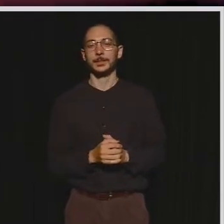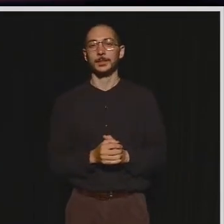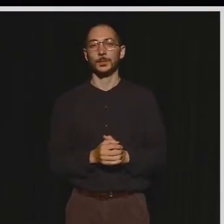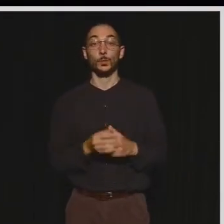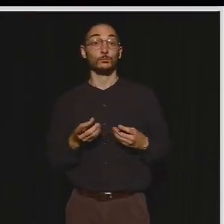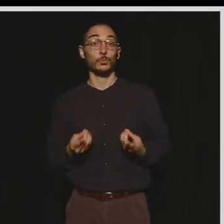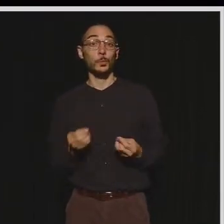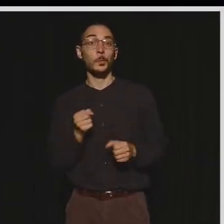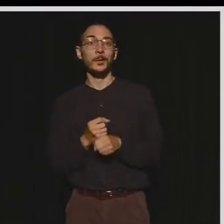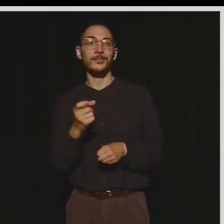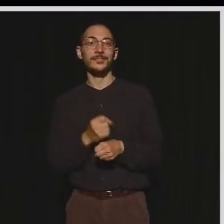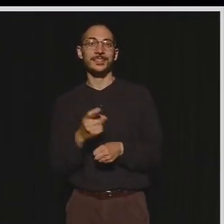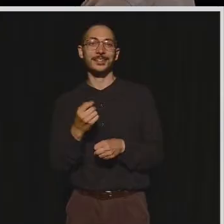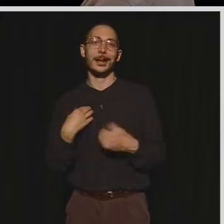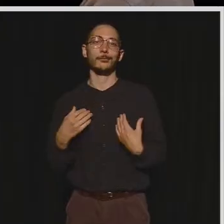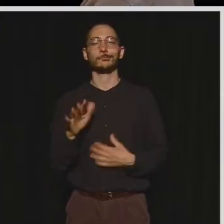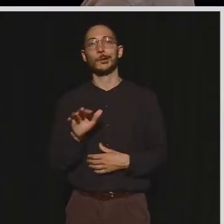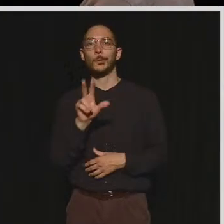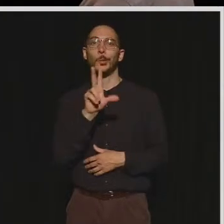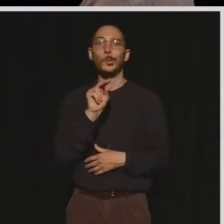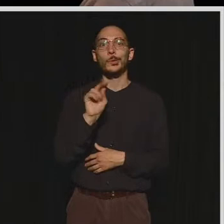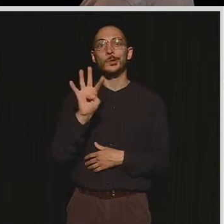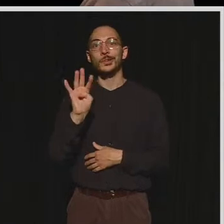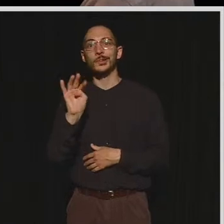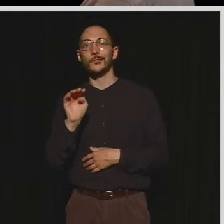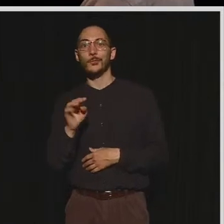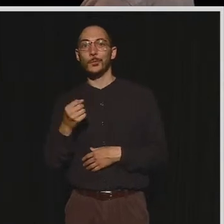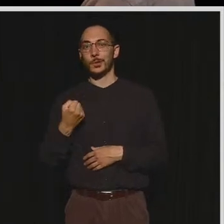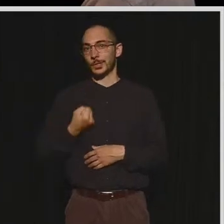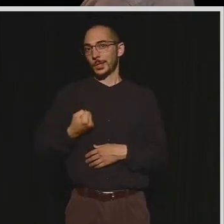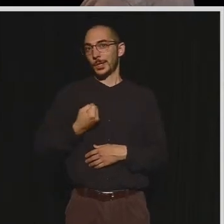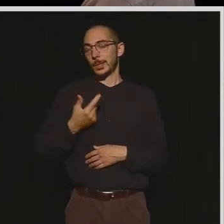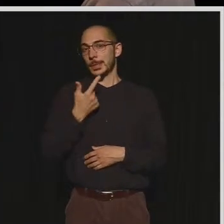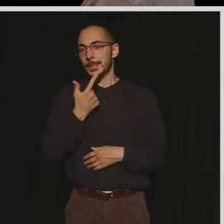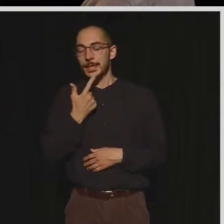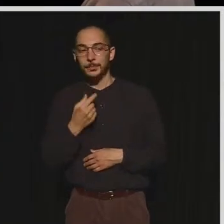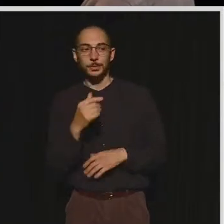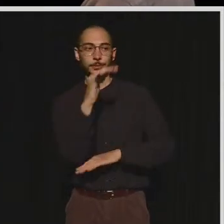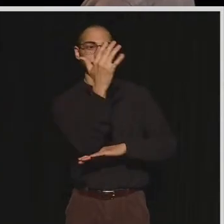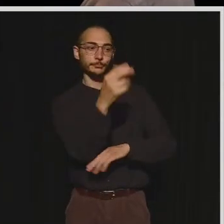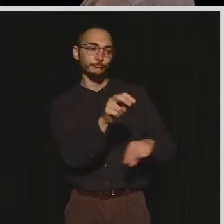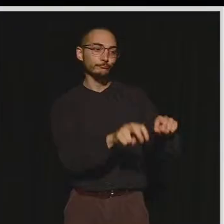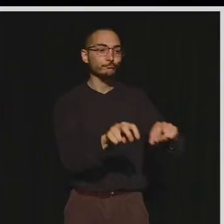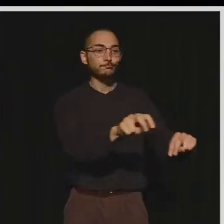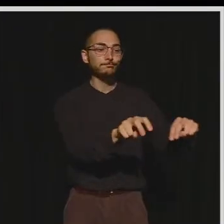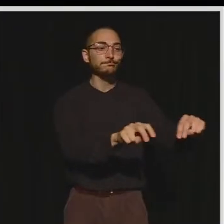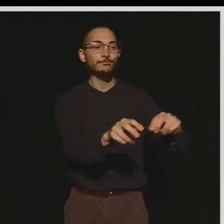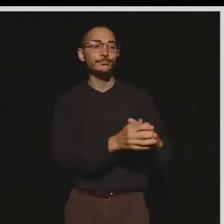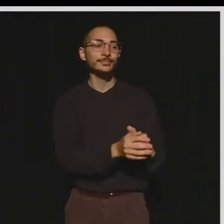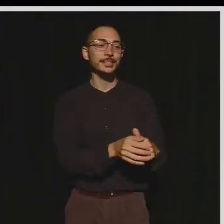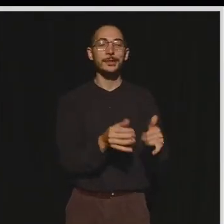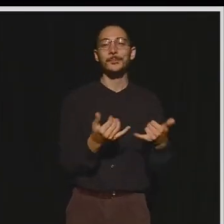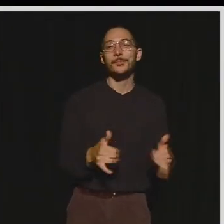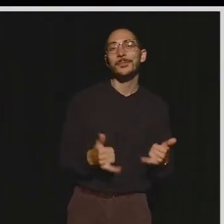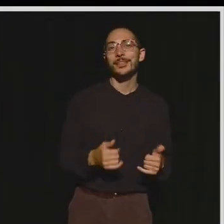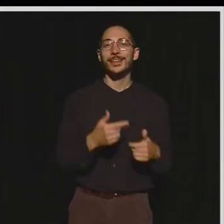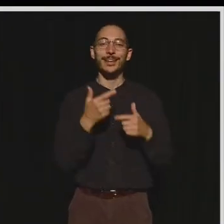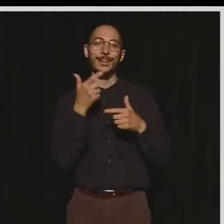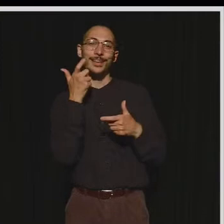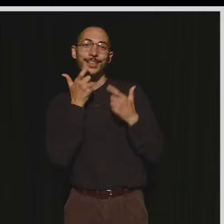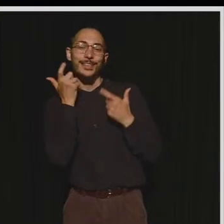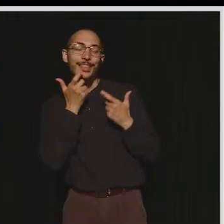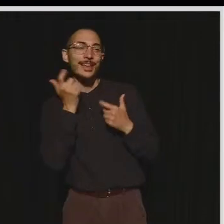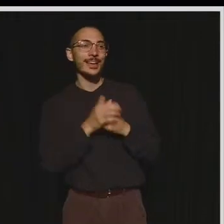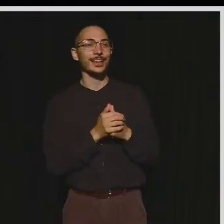laughing, drinking, playing music. So I think of that as a big chunk of my pride. And then the other thing that we did probably about 10